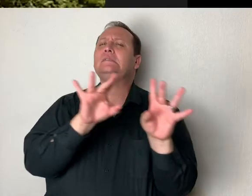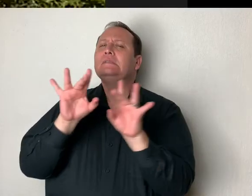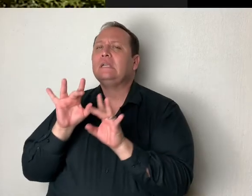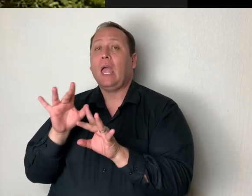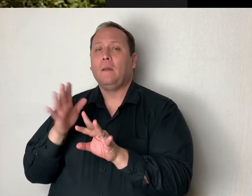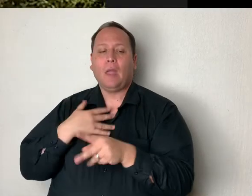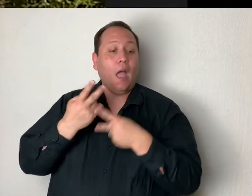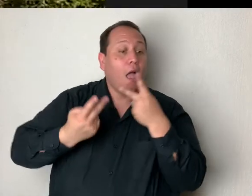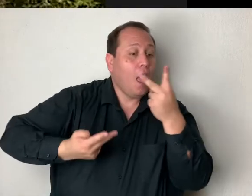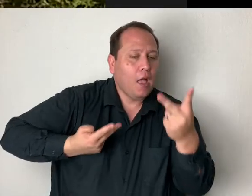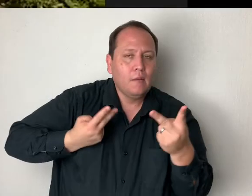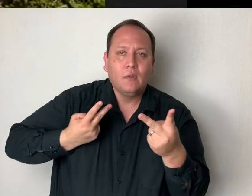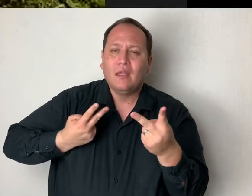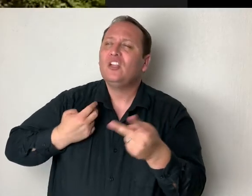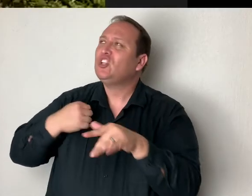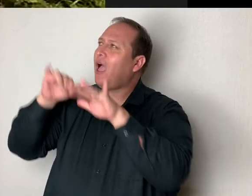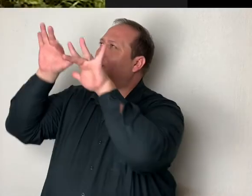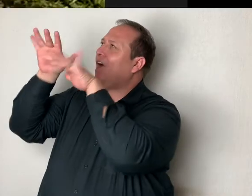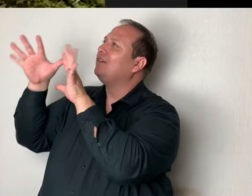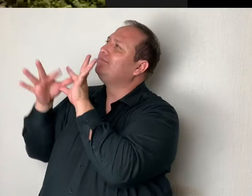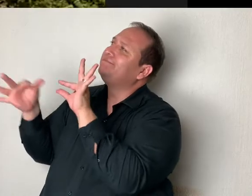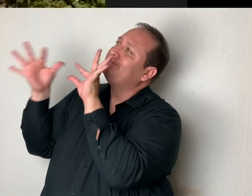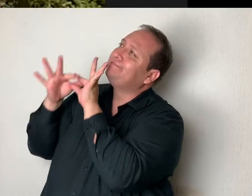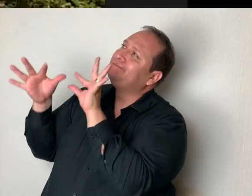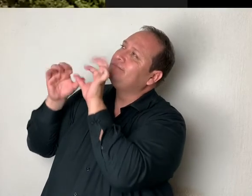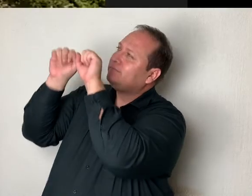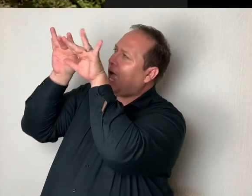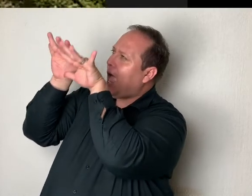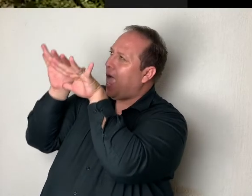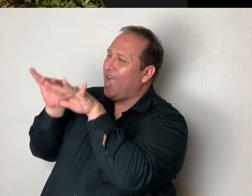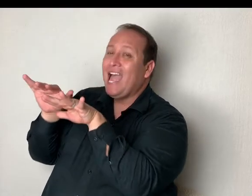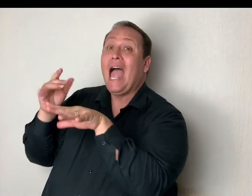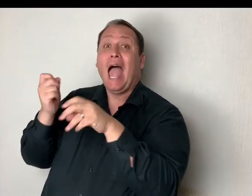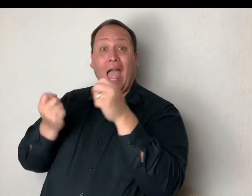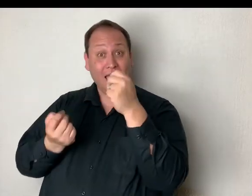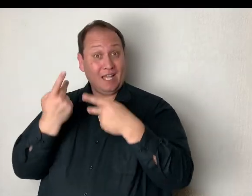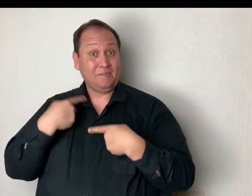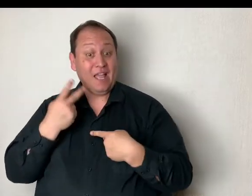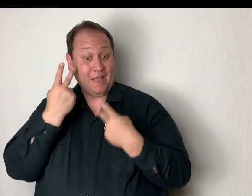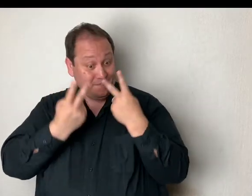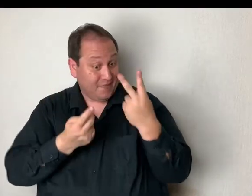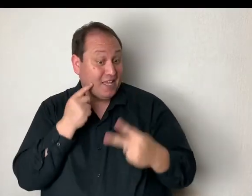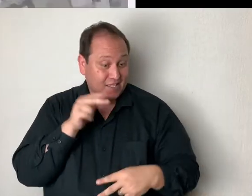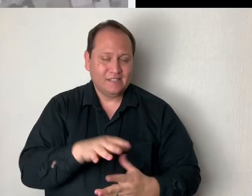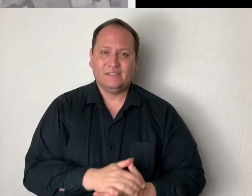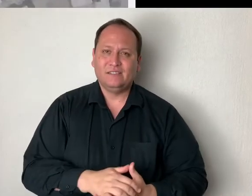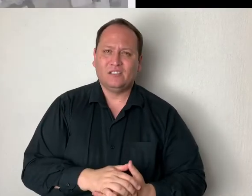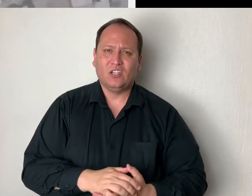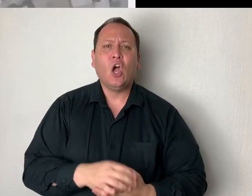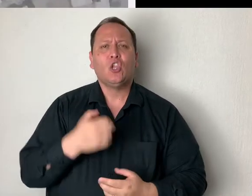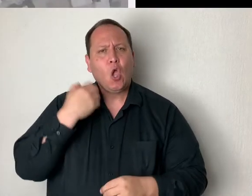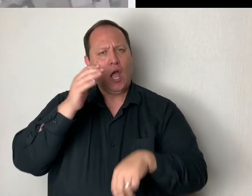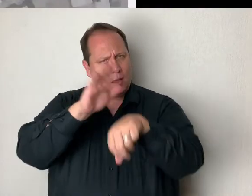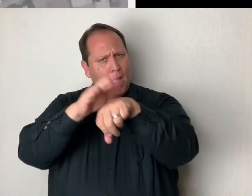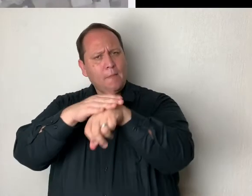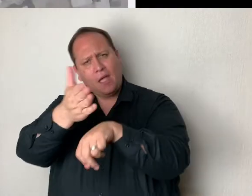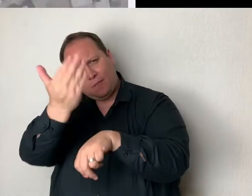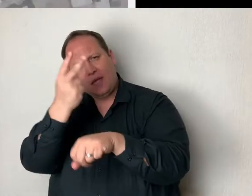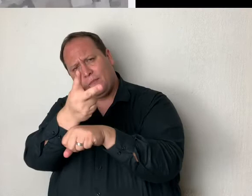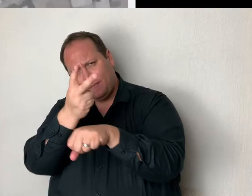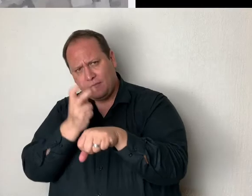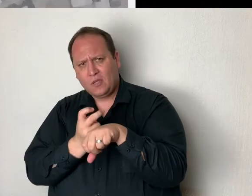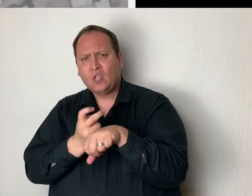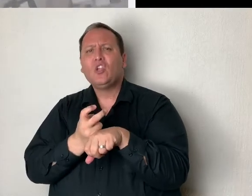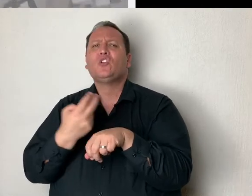Friendship Park para aquellos que nos han visitado. I would like to invite you to come and join us